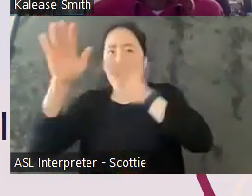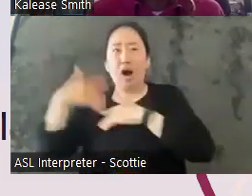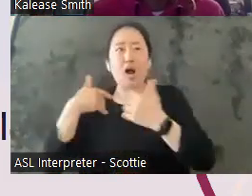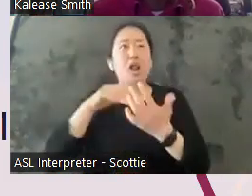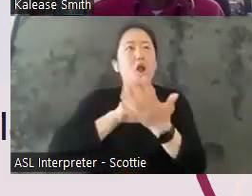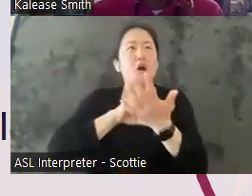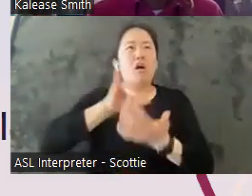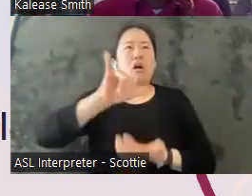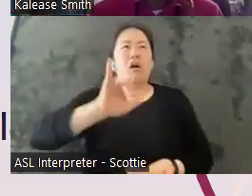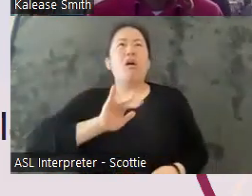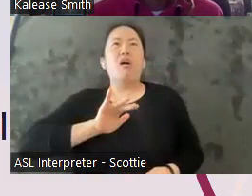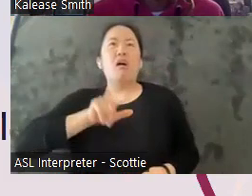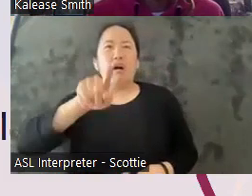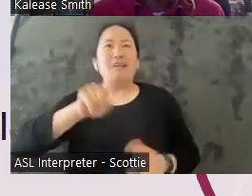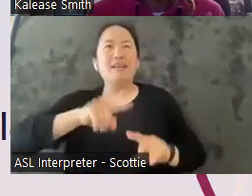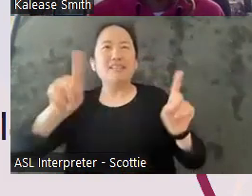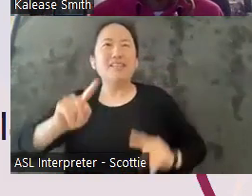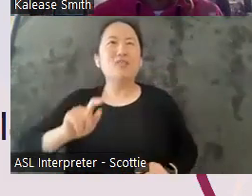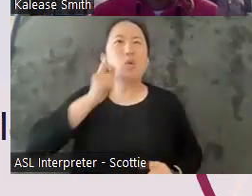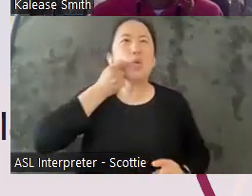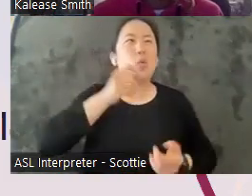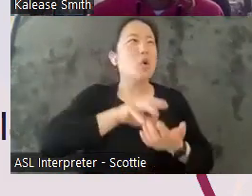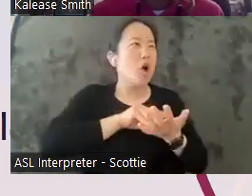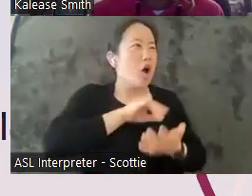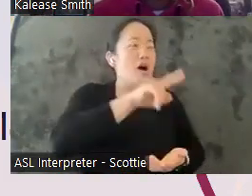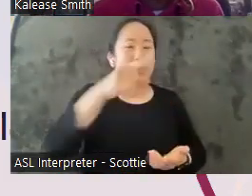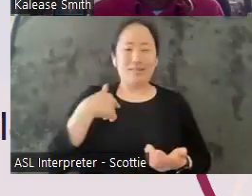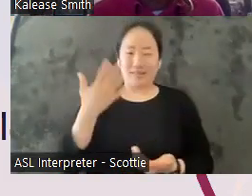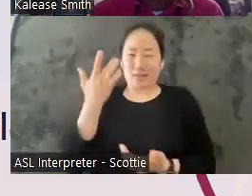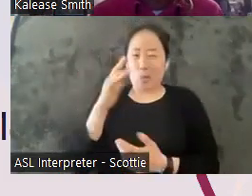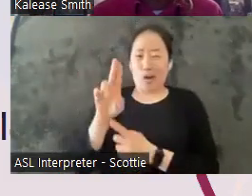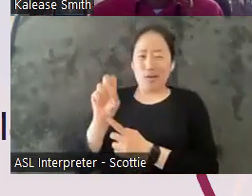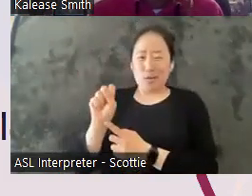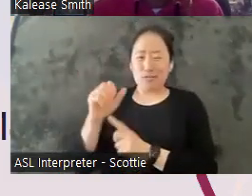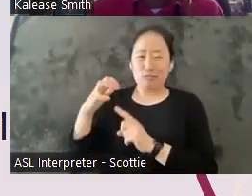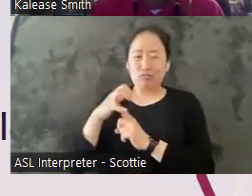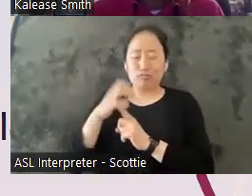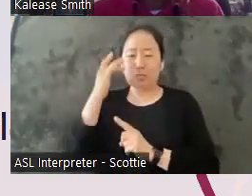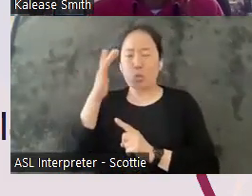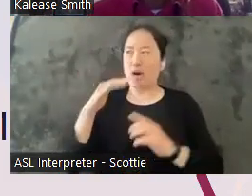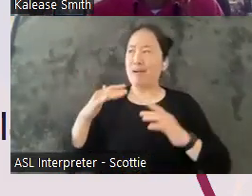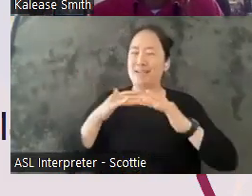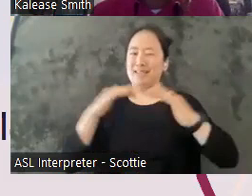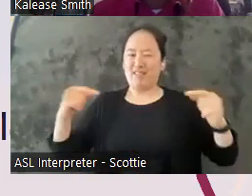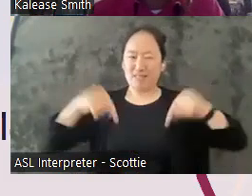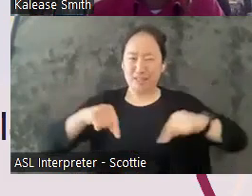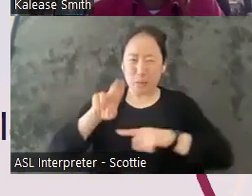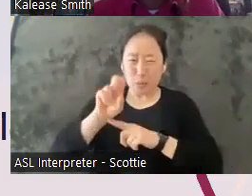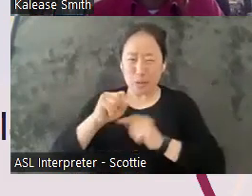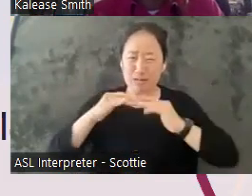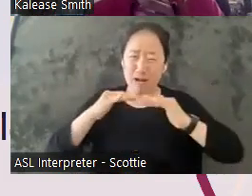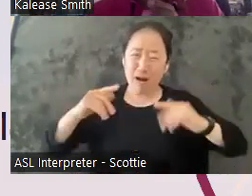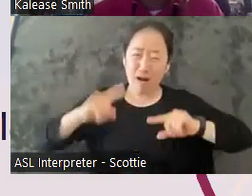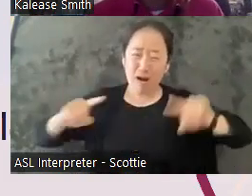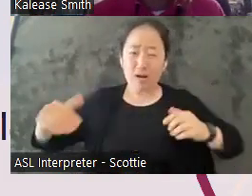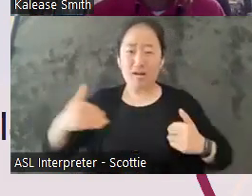why the U.S. is so great, and this is what we need to take advantage of, is all the diversity that is here, instead of putting down